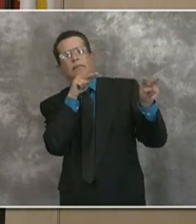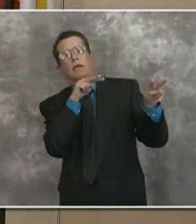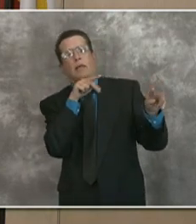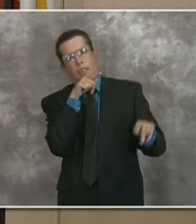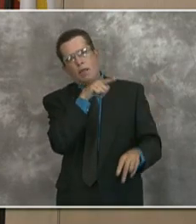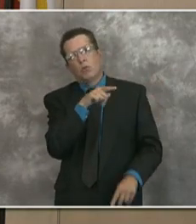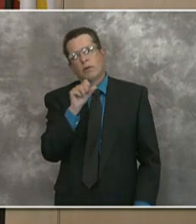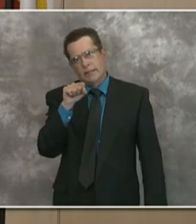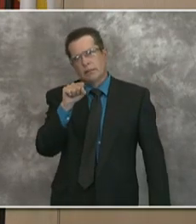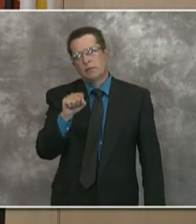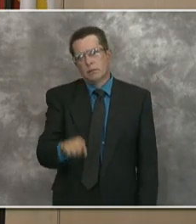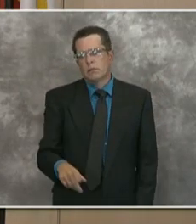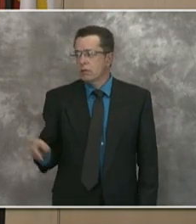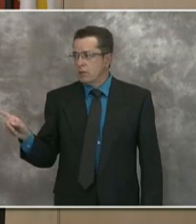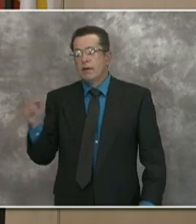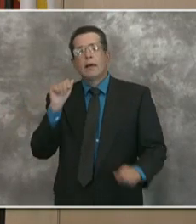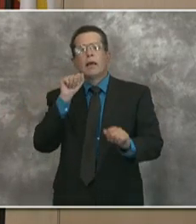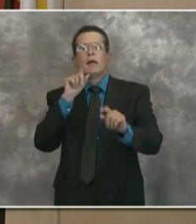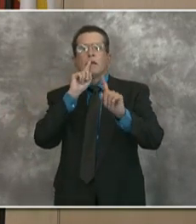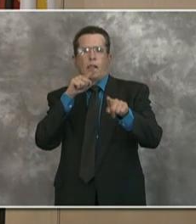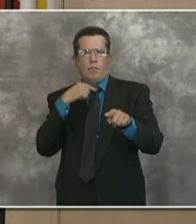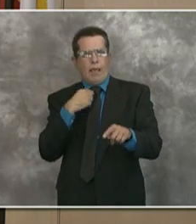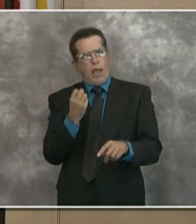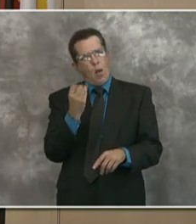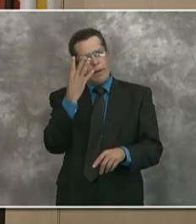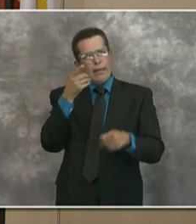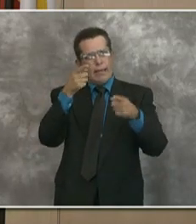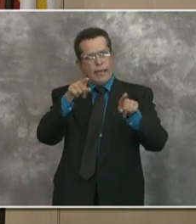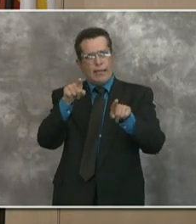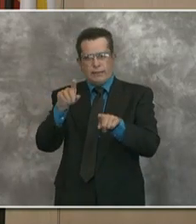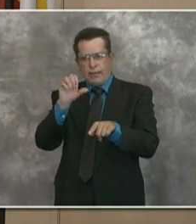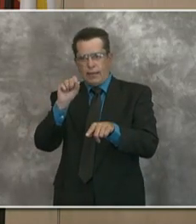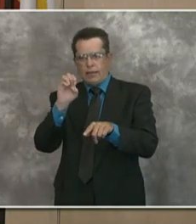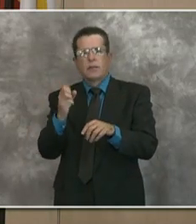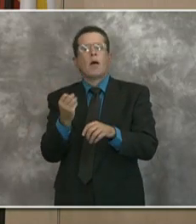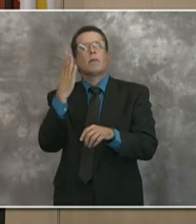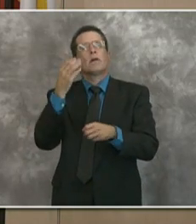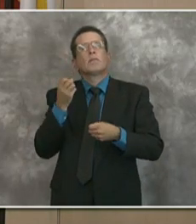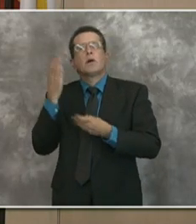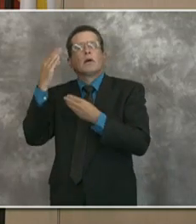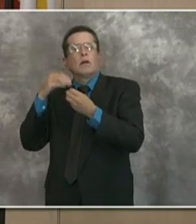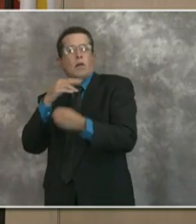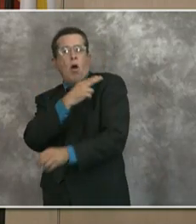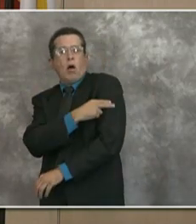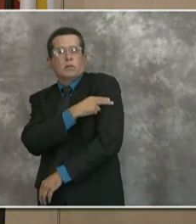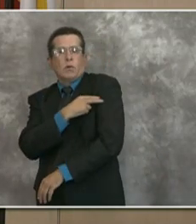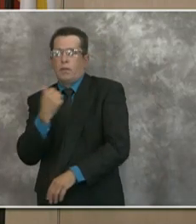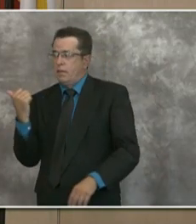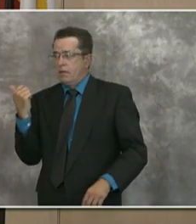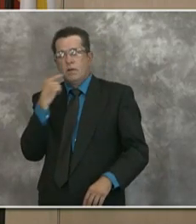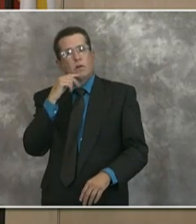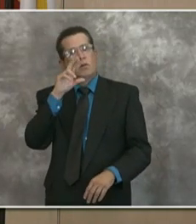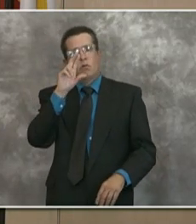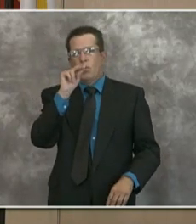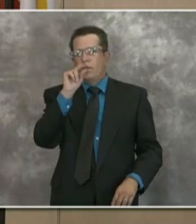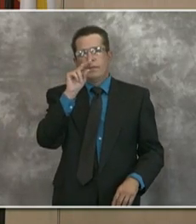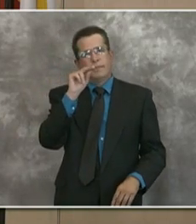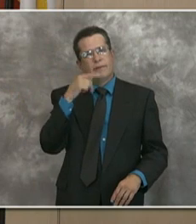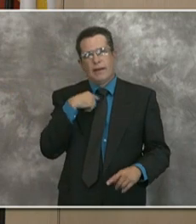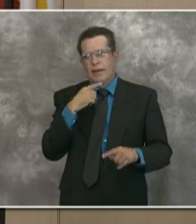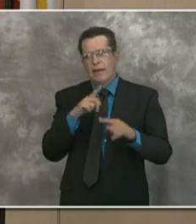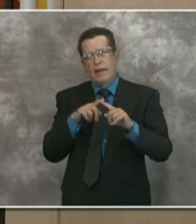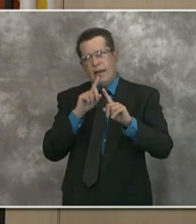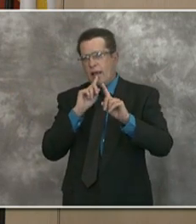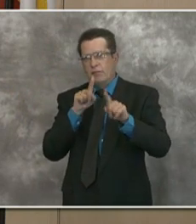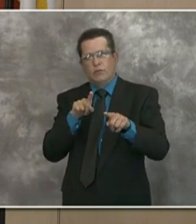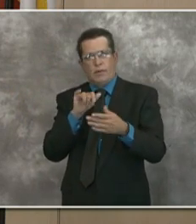Dr. Root, can you tell me how many cases and whether or not there are any hospitalizations? At this point, no, Artie. Again,